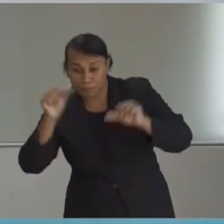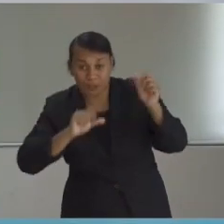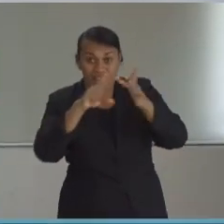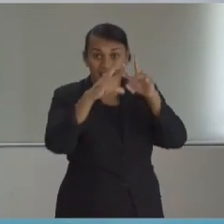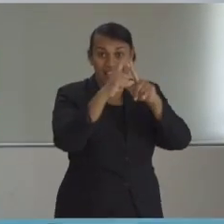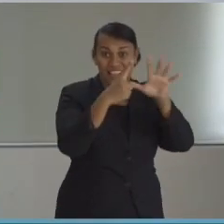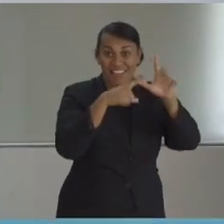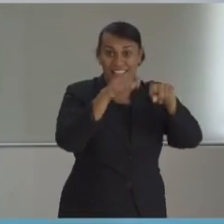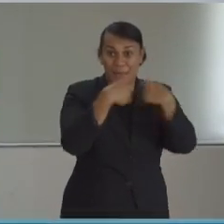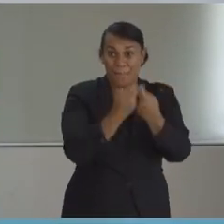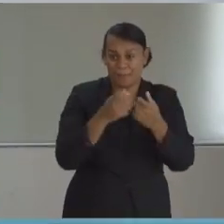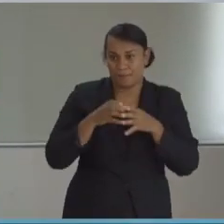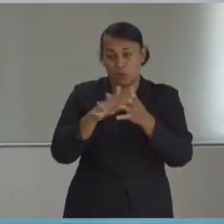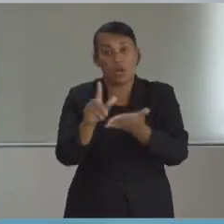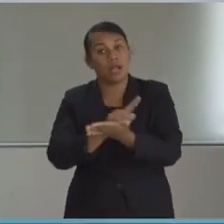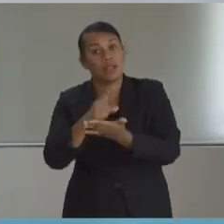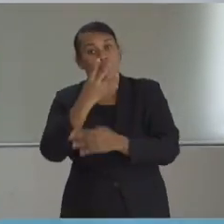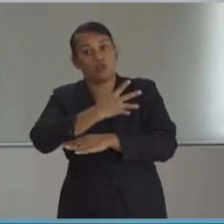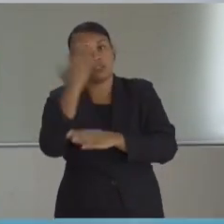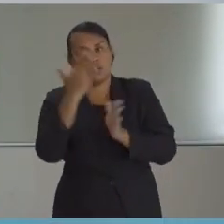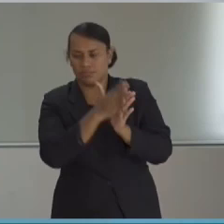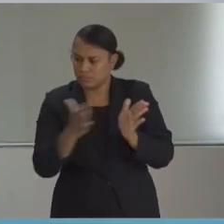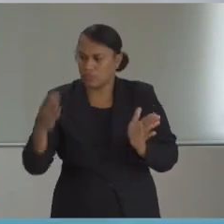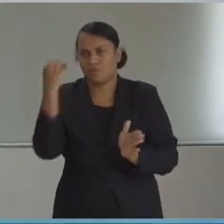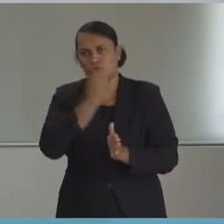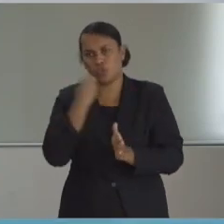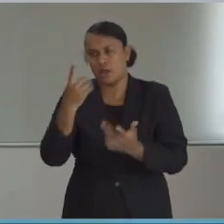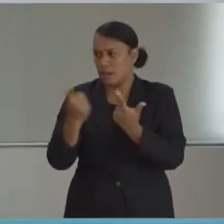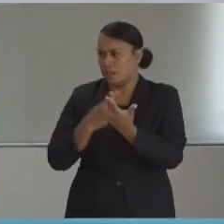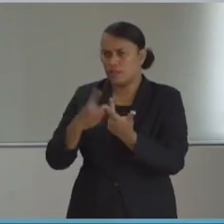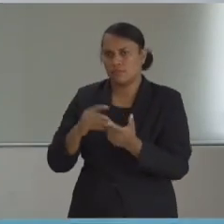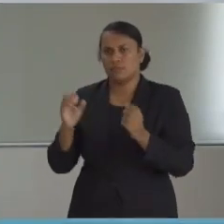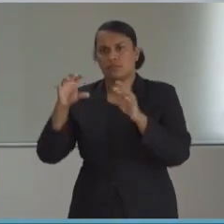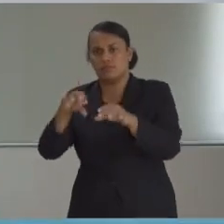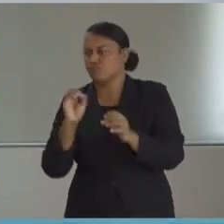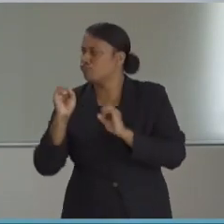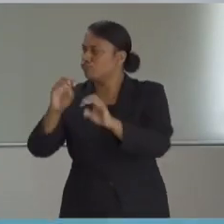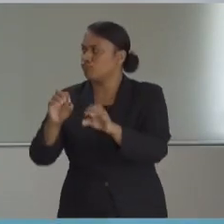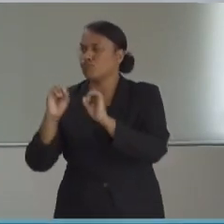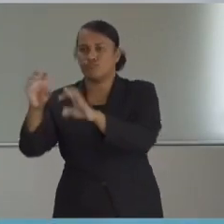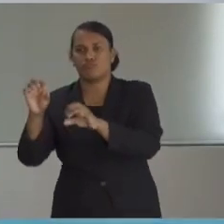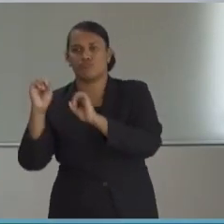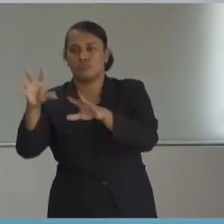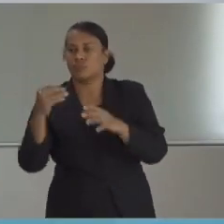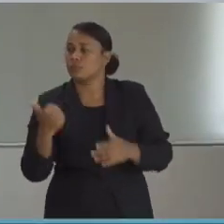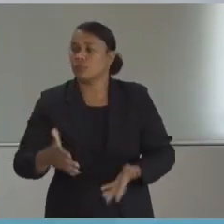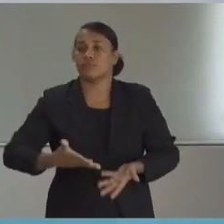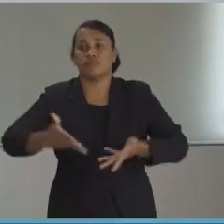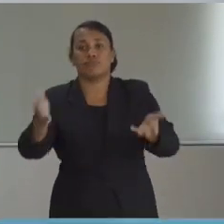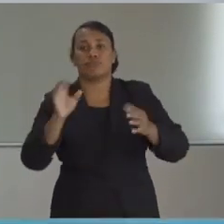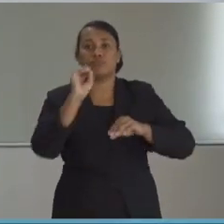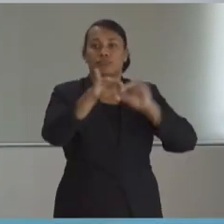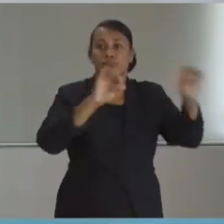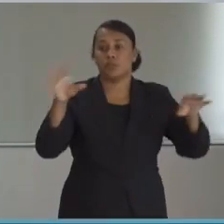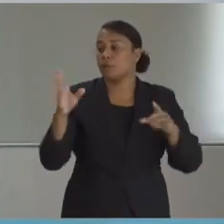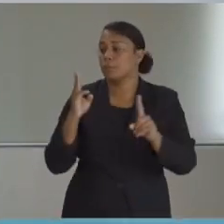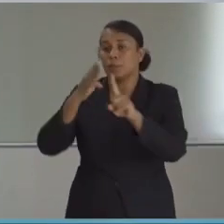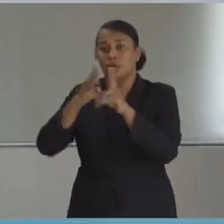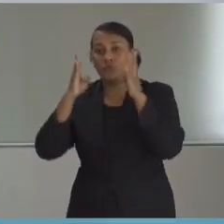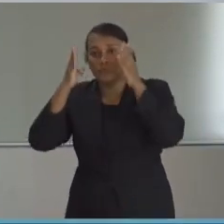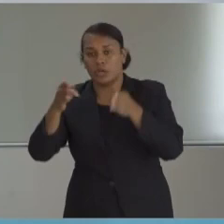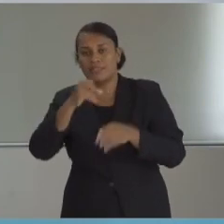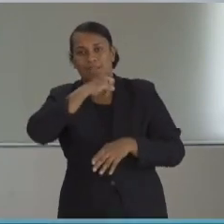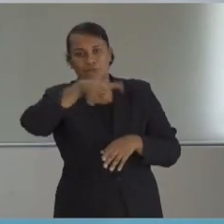rationing, the 14 days rations as well. The major focus now is in Kandavu and Southern Lau, or the